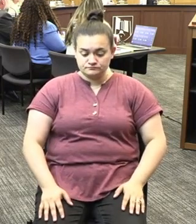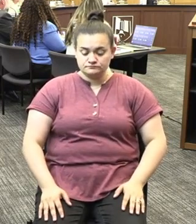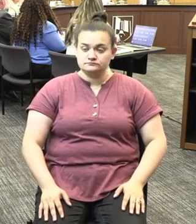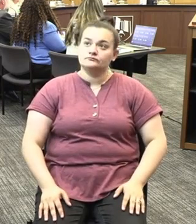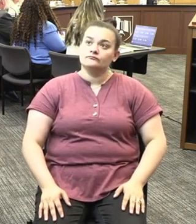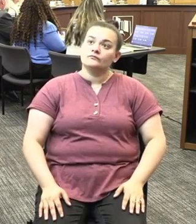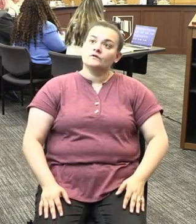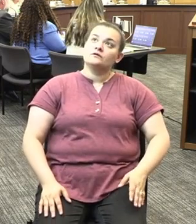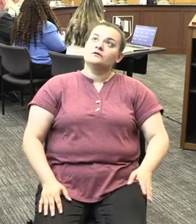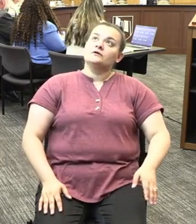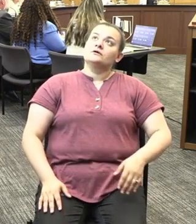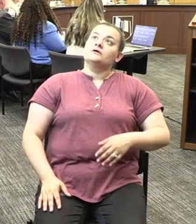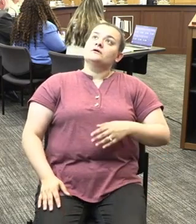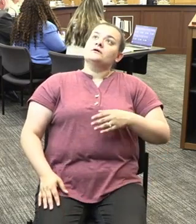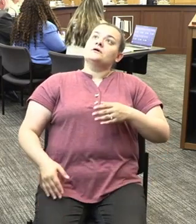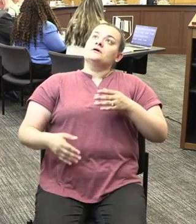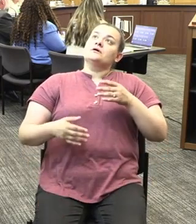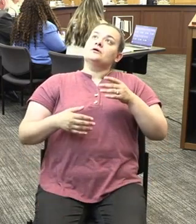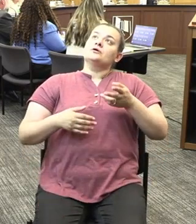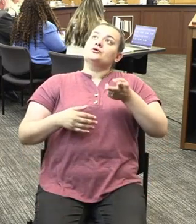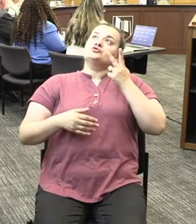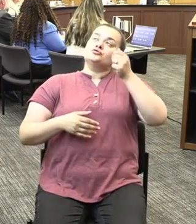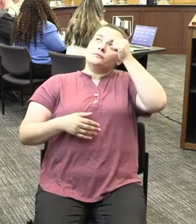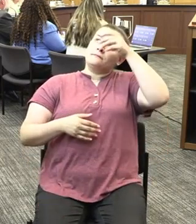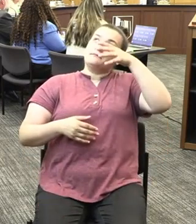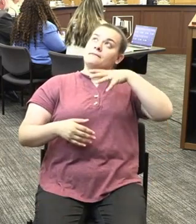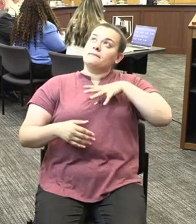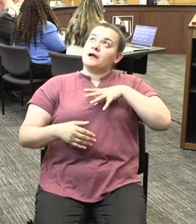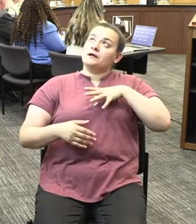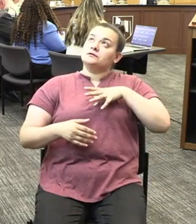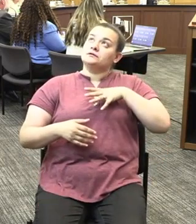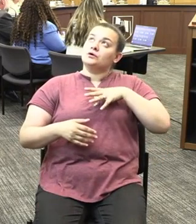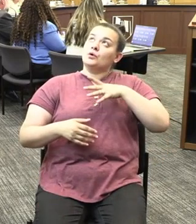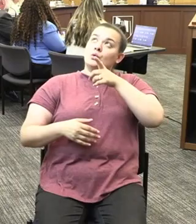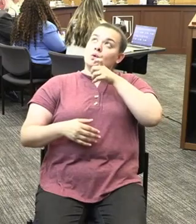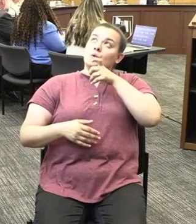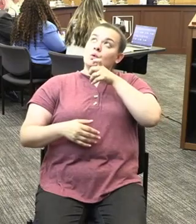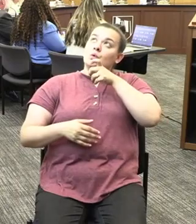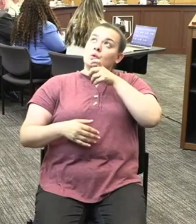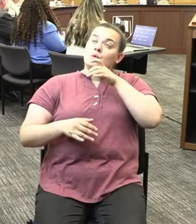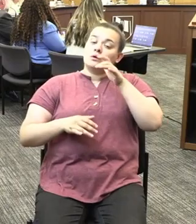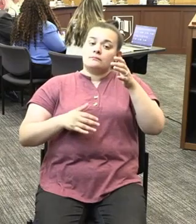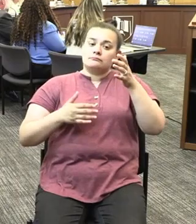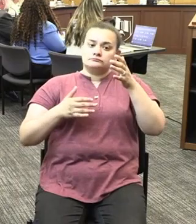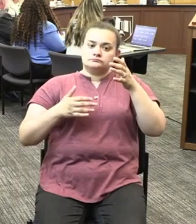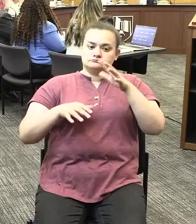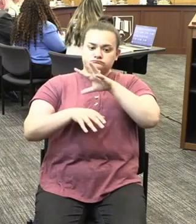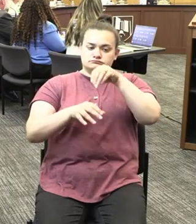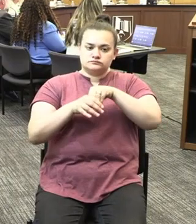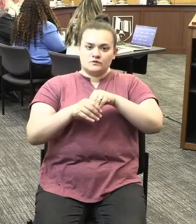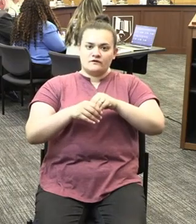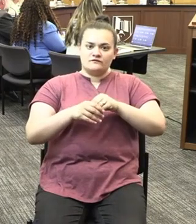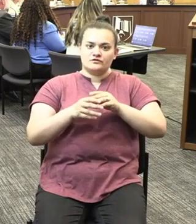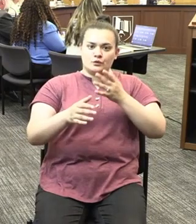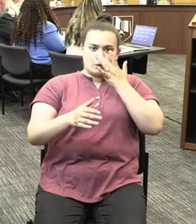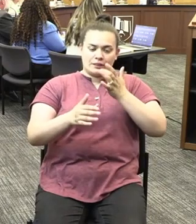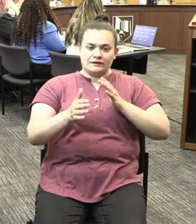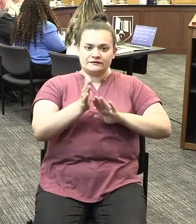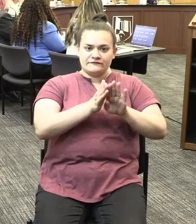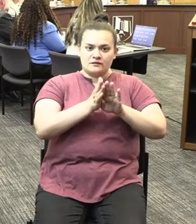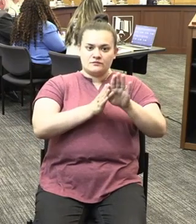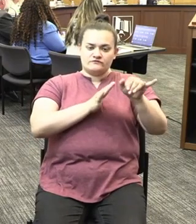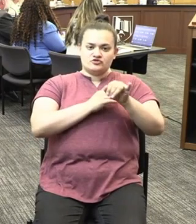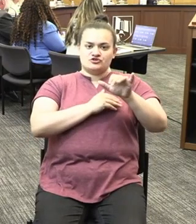of an idea. Two men who were to play important roles in the early development of Joliet Junior